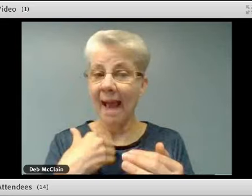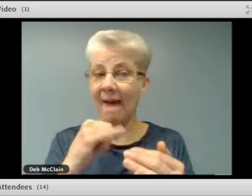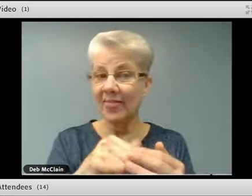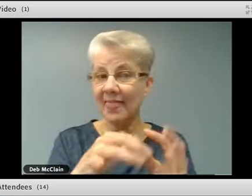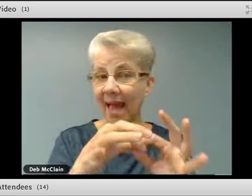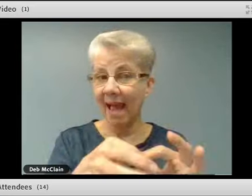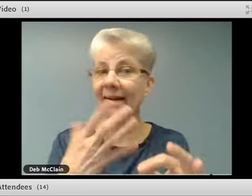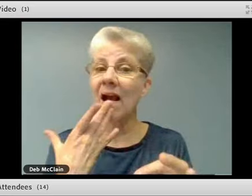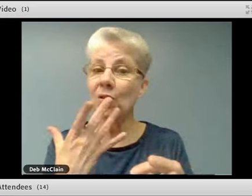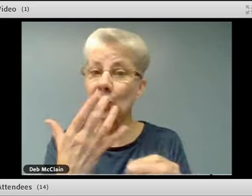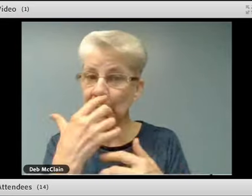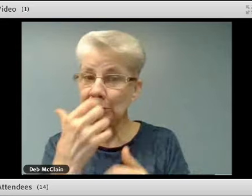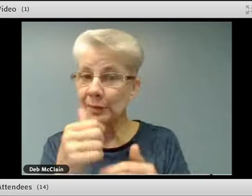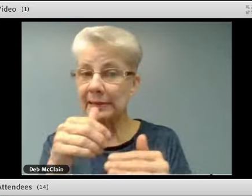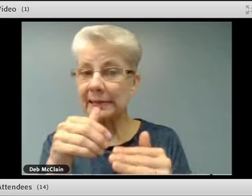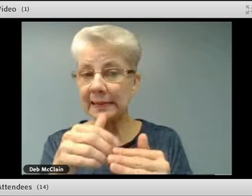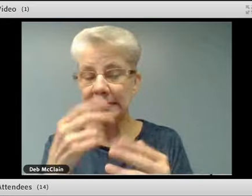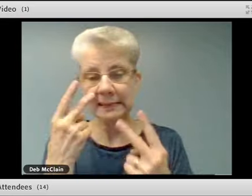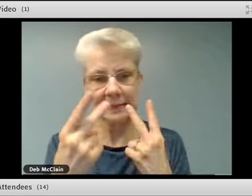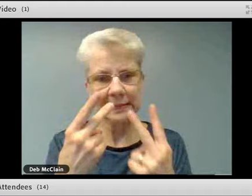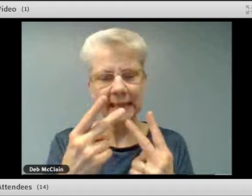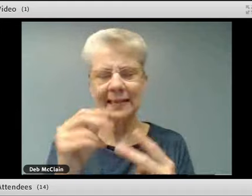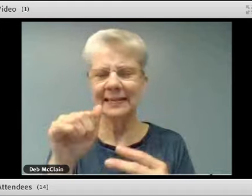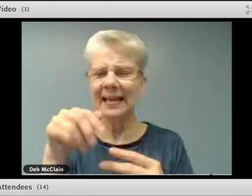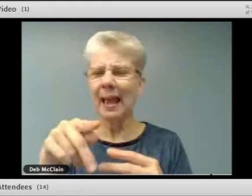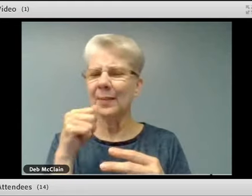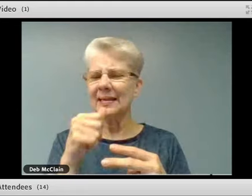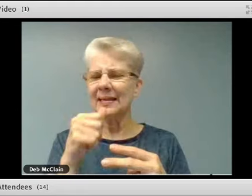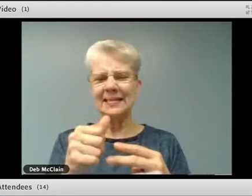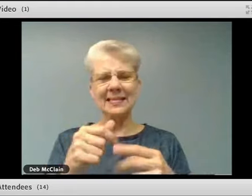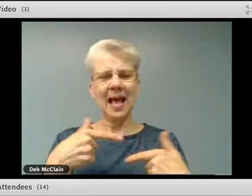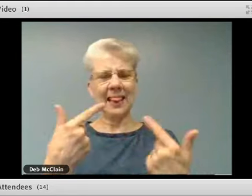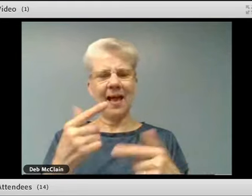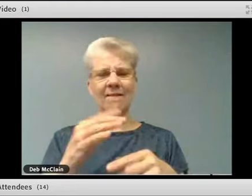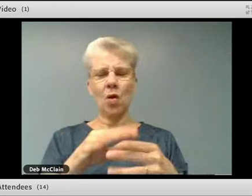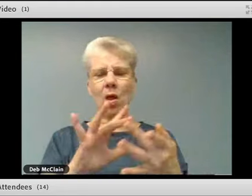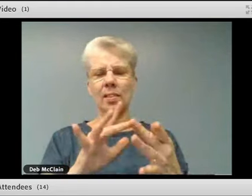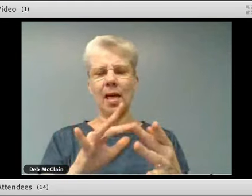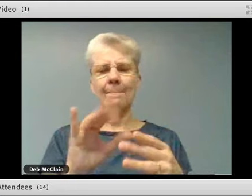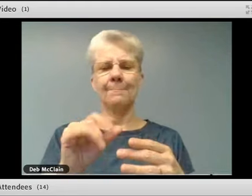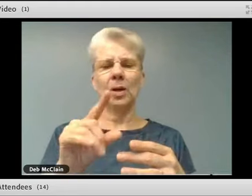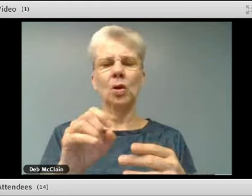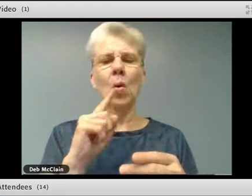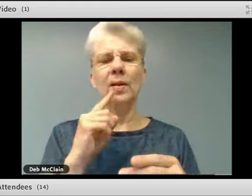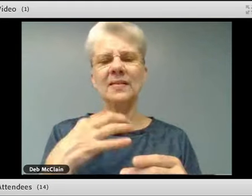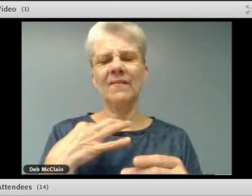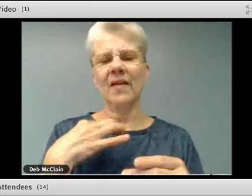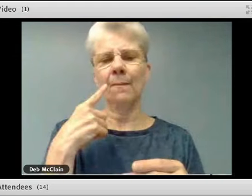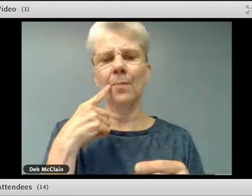that color. This app is no longer live online, but the code for it is available